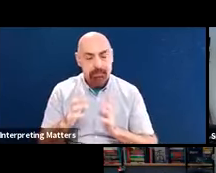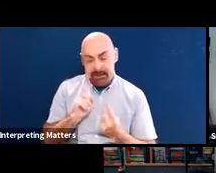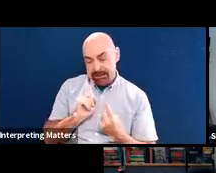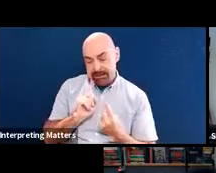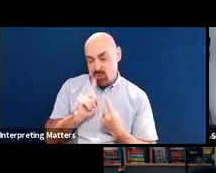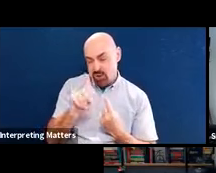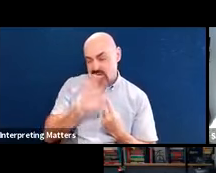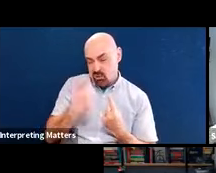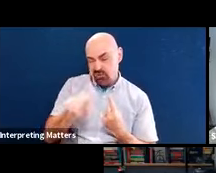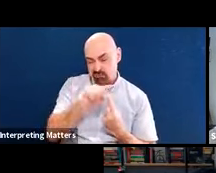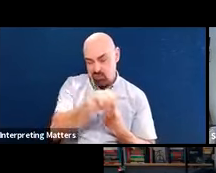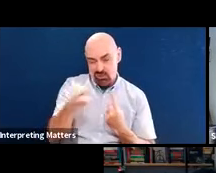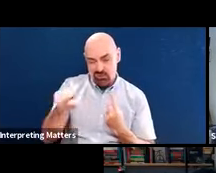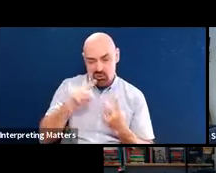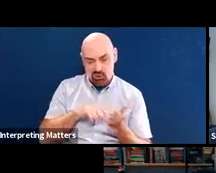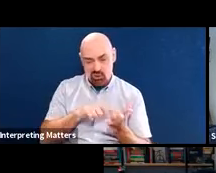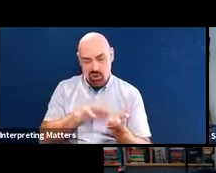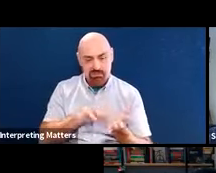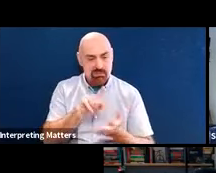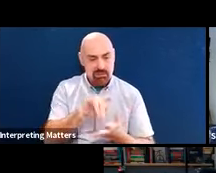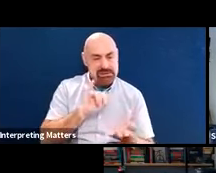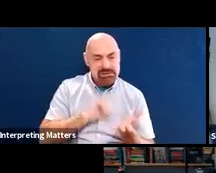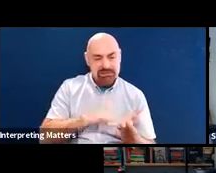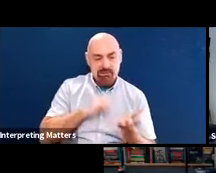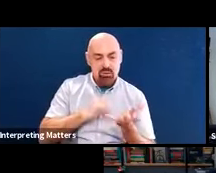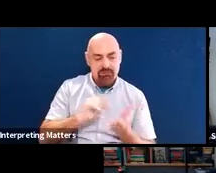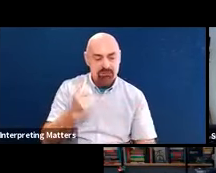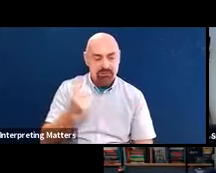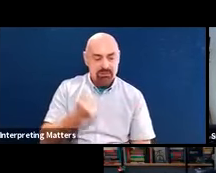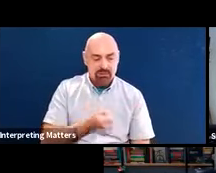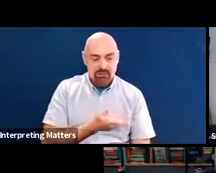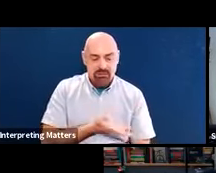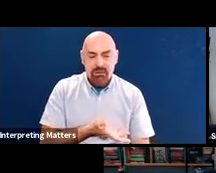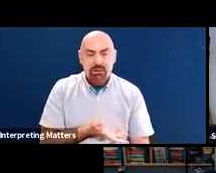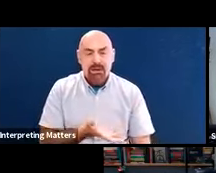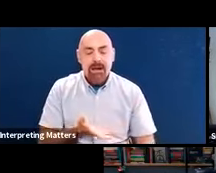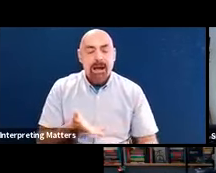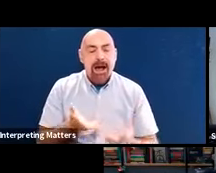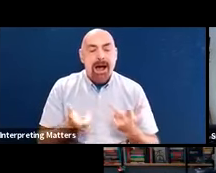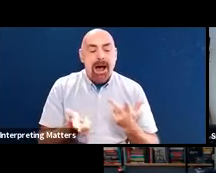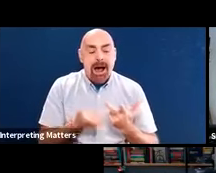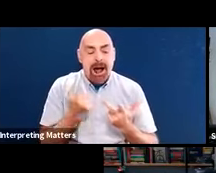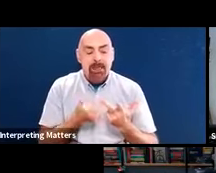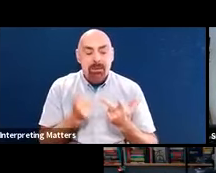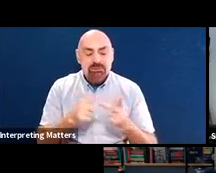to Tom and Simona, but we'll start with Simona. And another one from Dimitri,